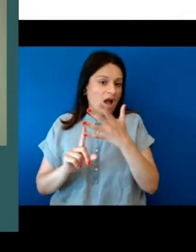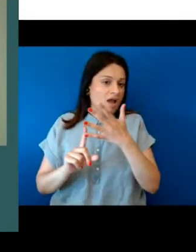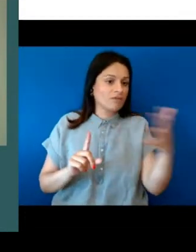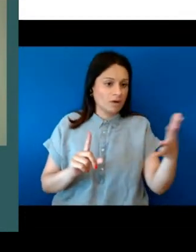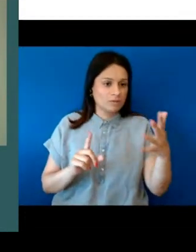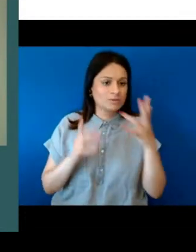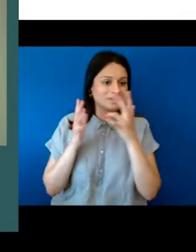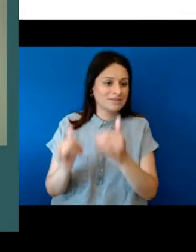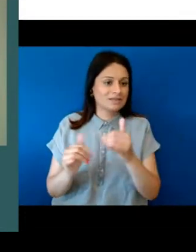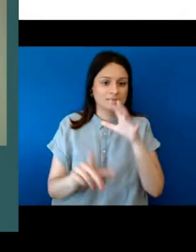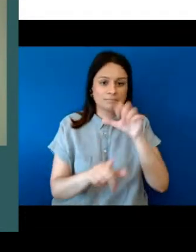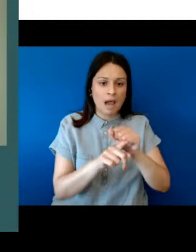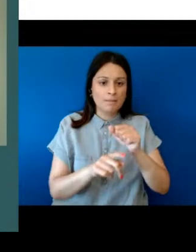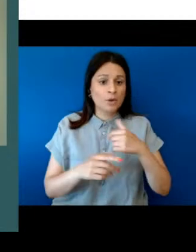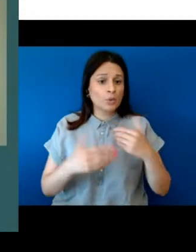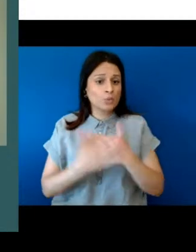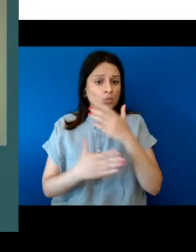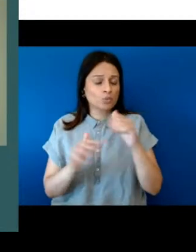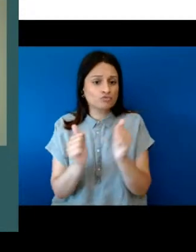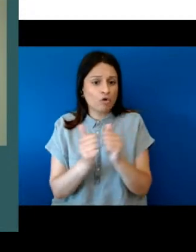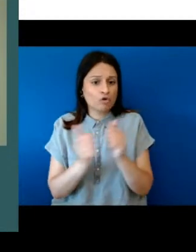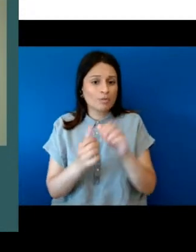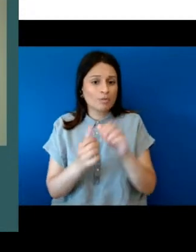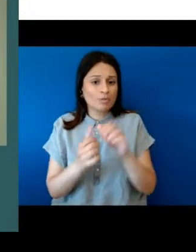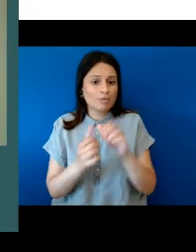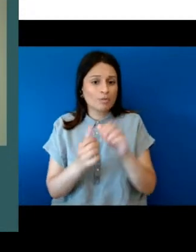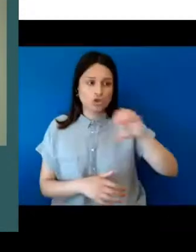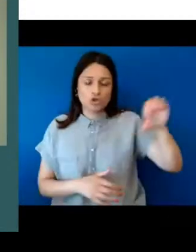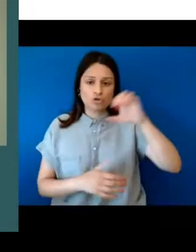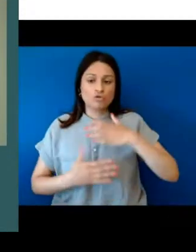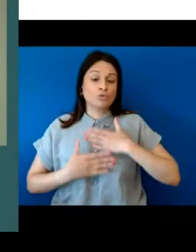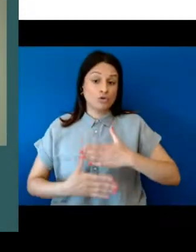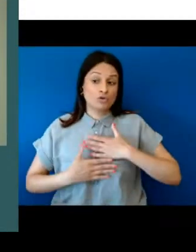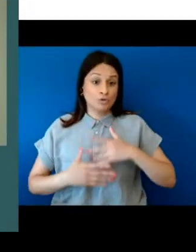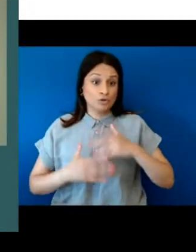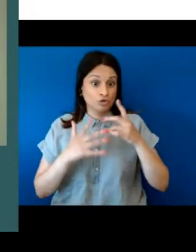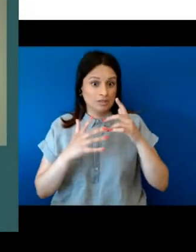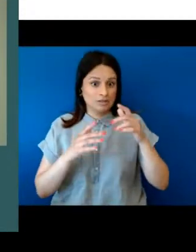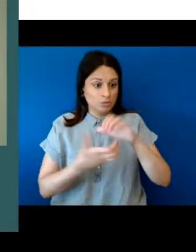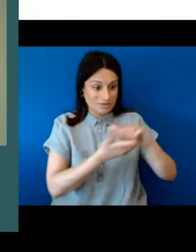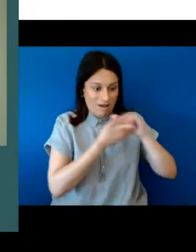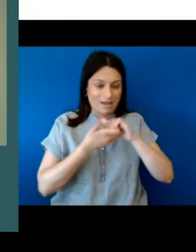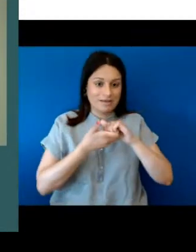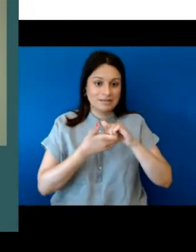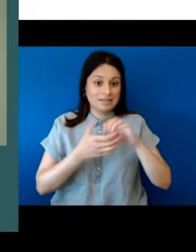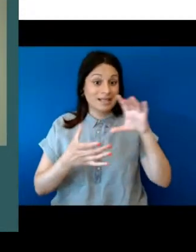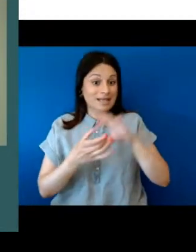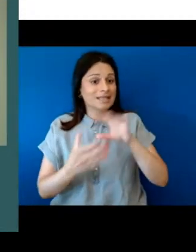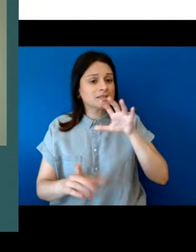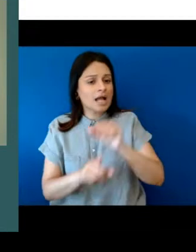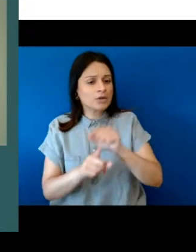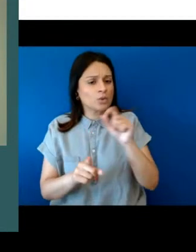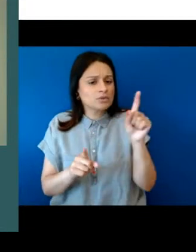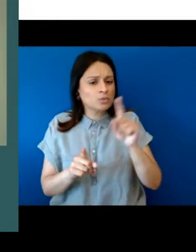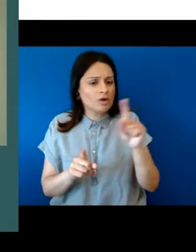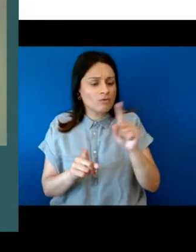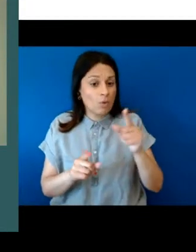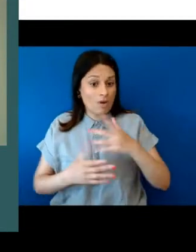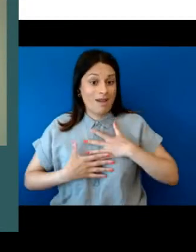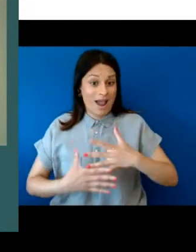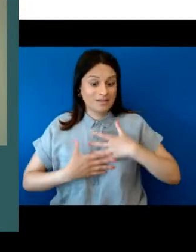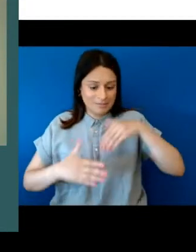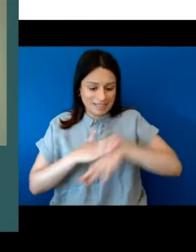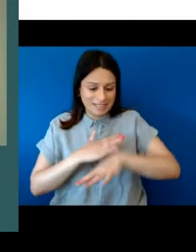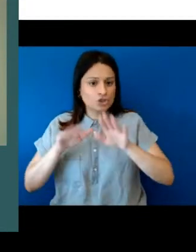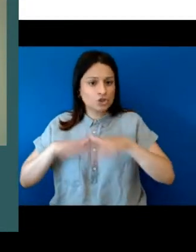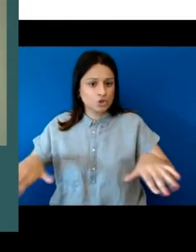document released from the European Respiratory Society on the management and diagnosis of asthma in children, and they're